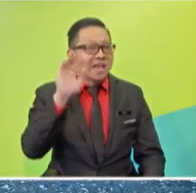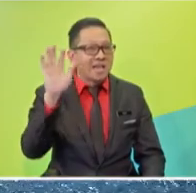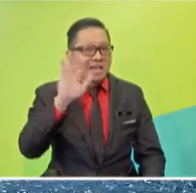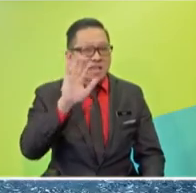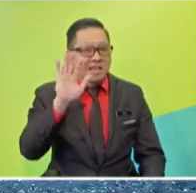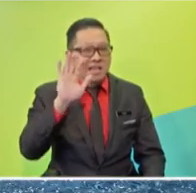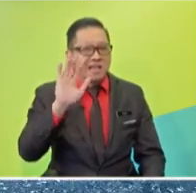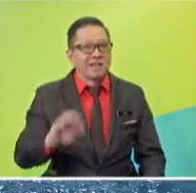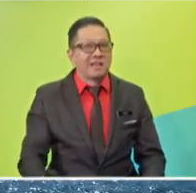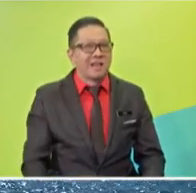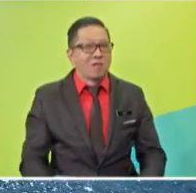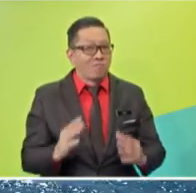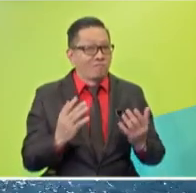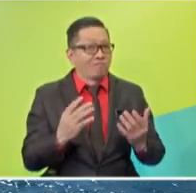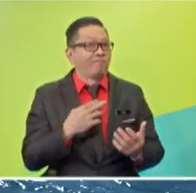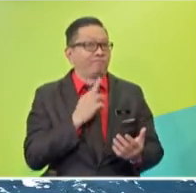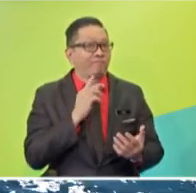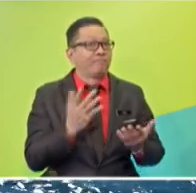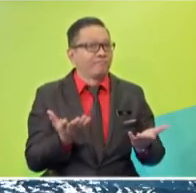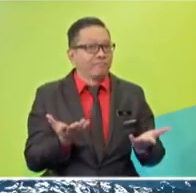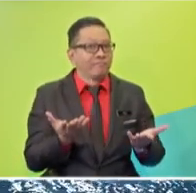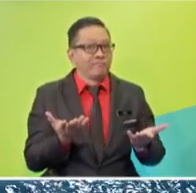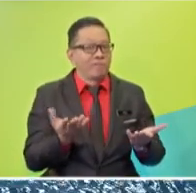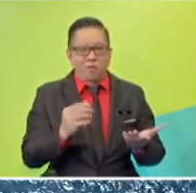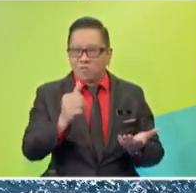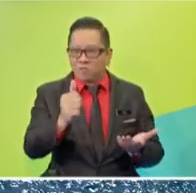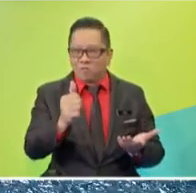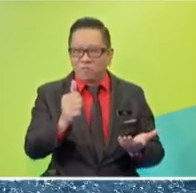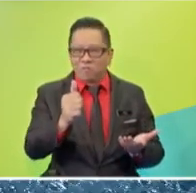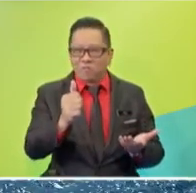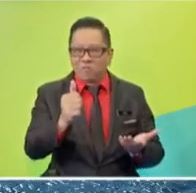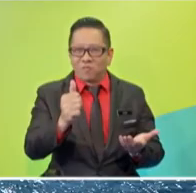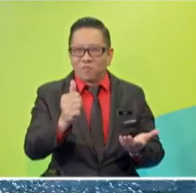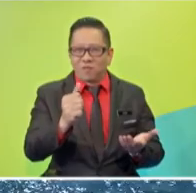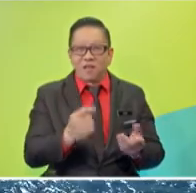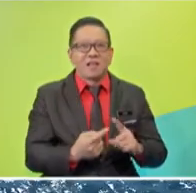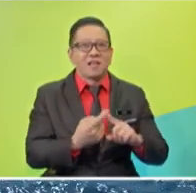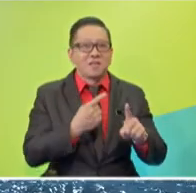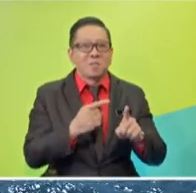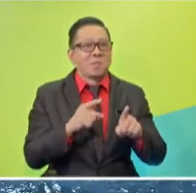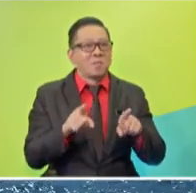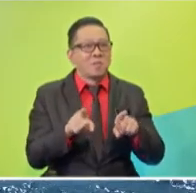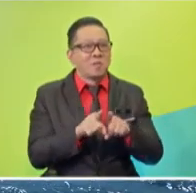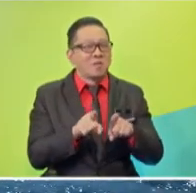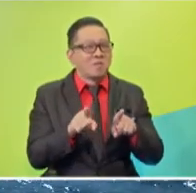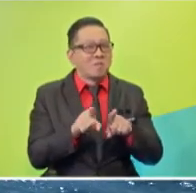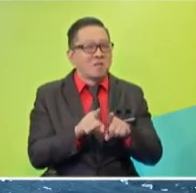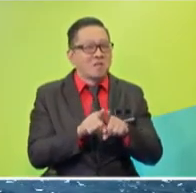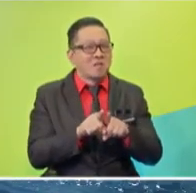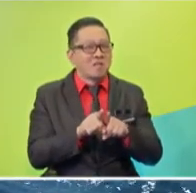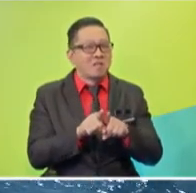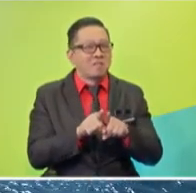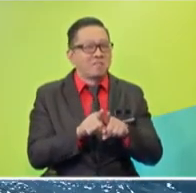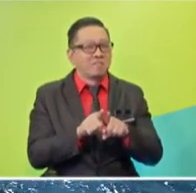Hi. How are you today, Ningzi? I'm good. And Ningzi is also from SK Abdul Samad. My school,